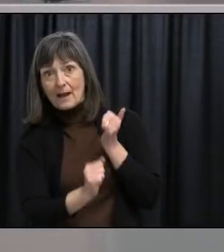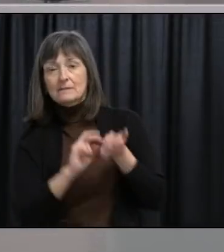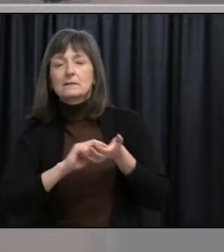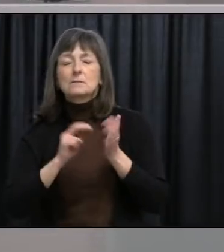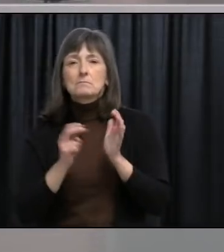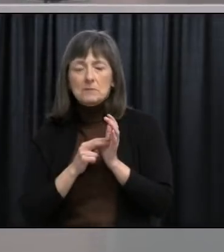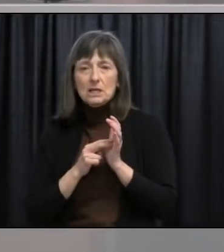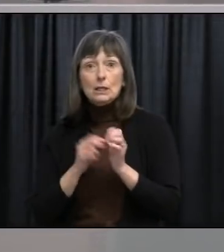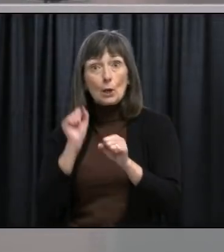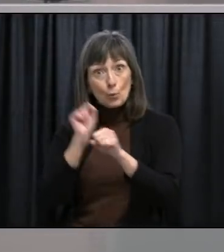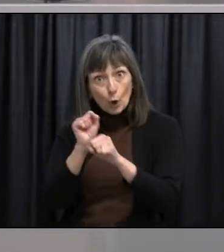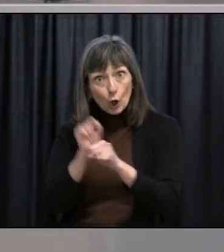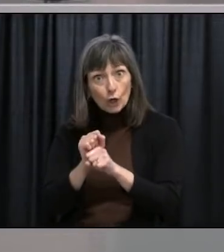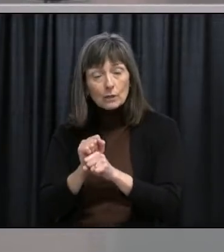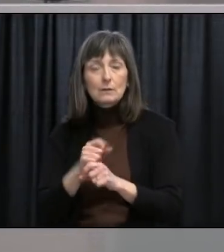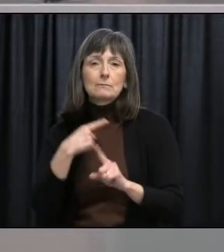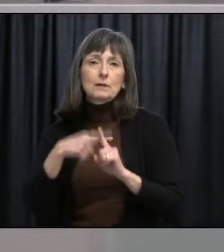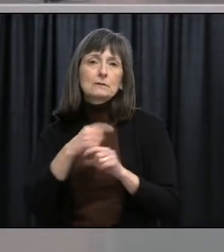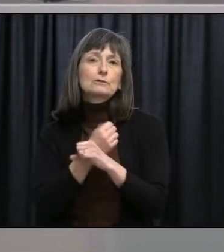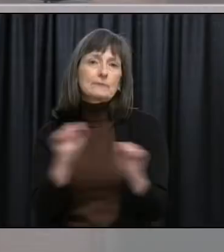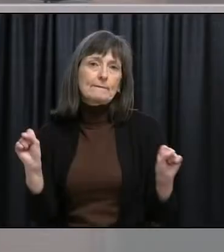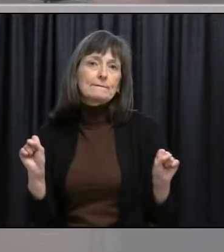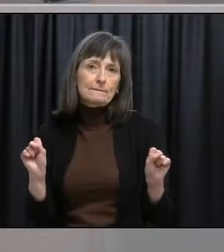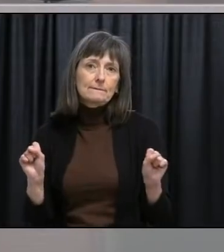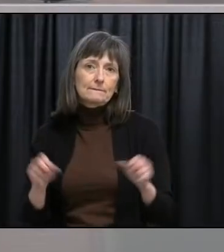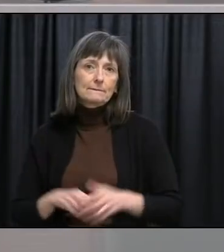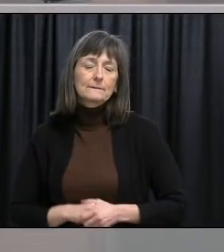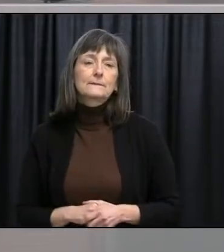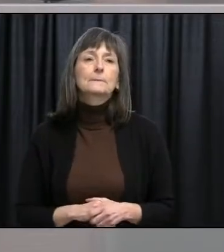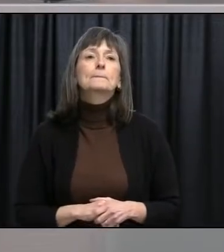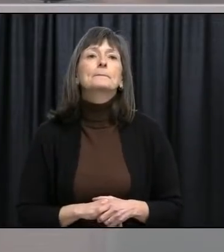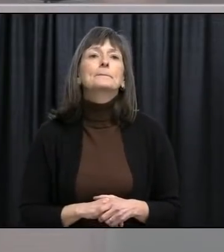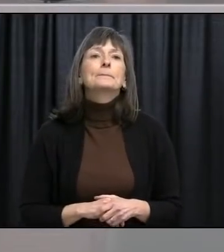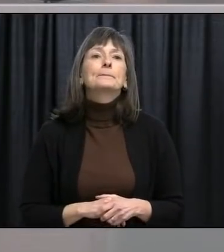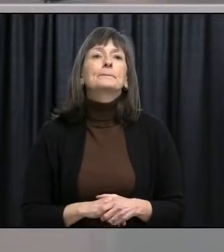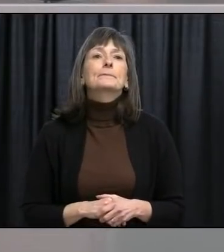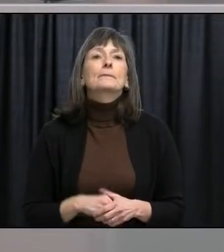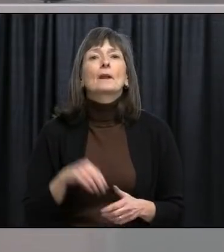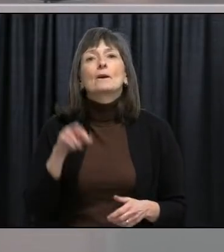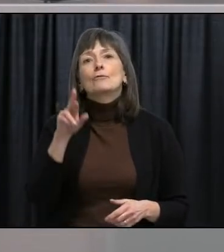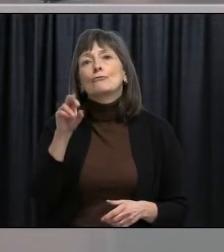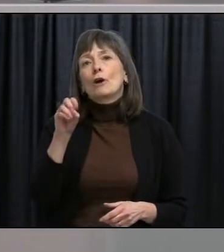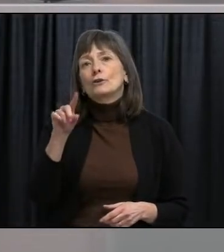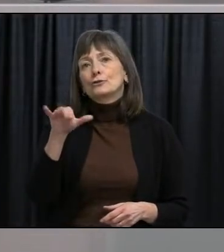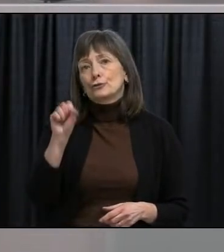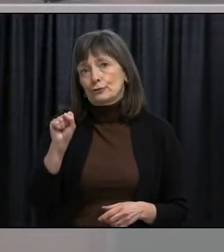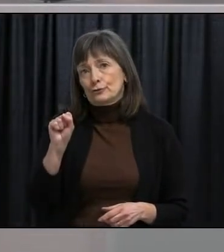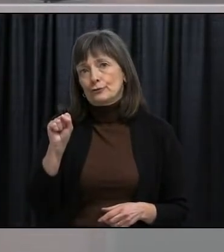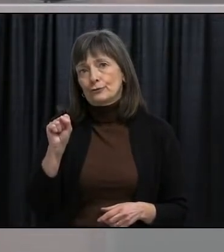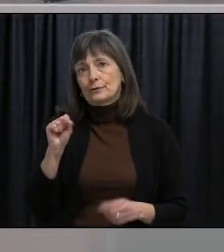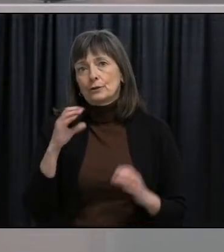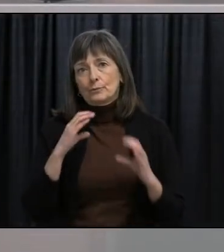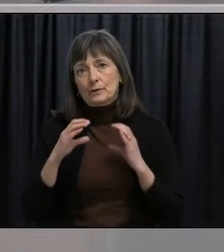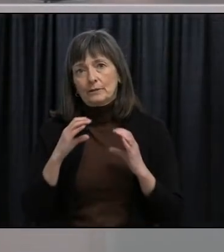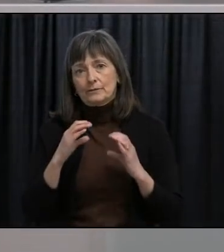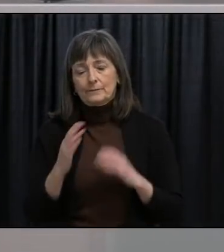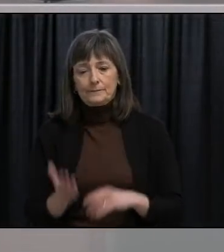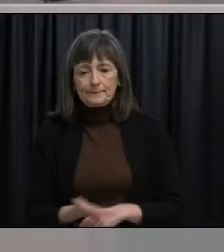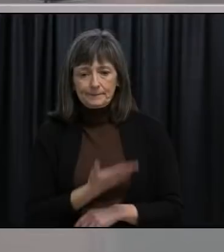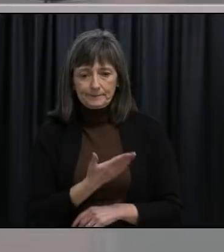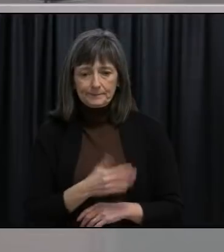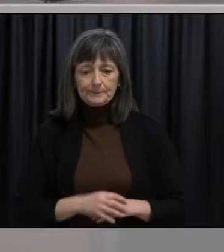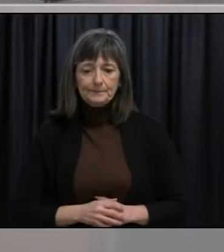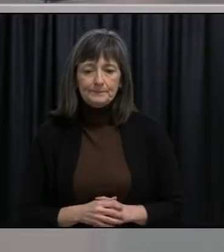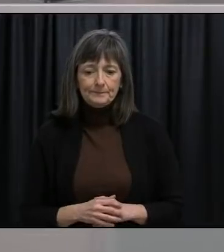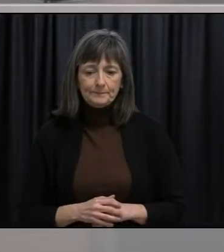Thank you. Our next questions are from Jason Piercy with Rogers Communications. Please go ahead. Hi, thank